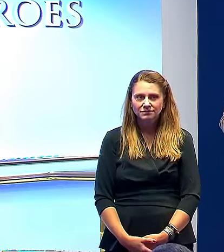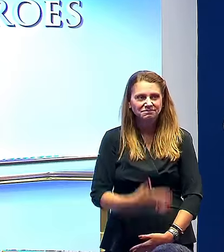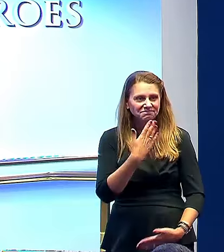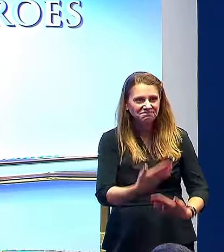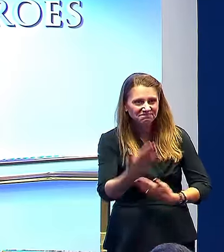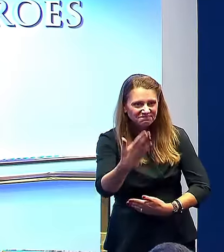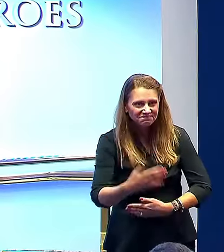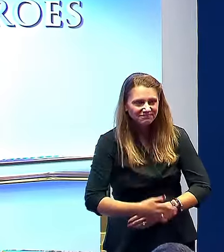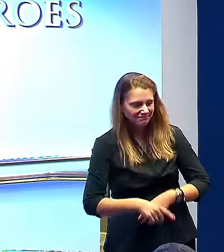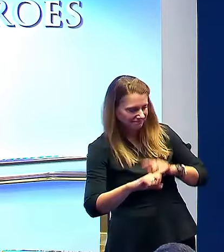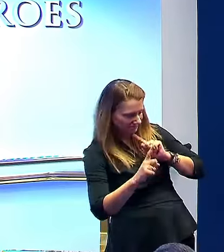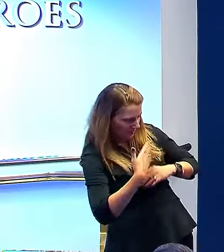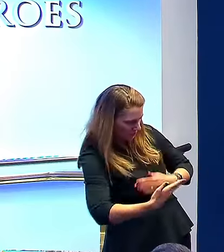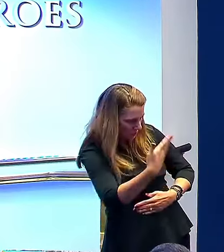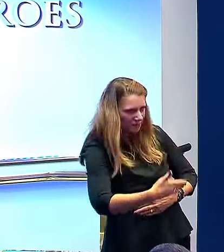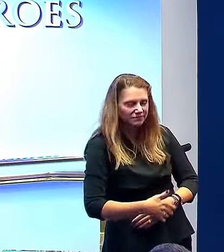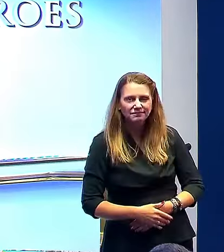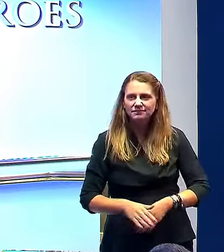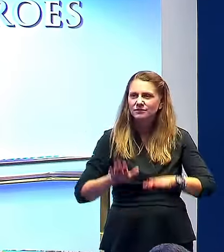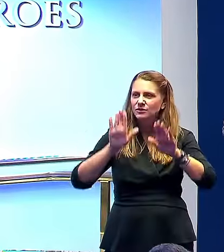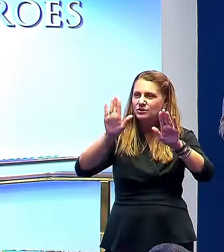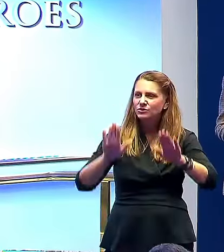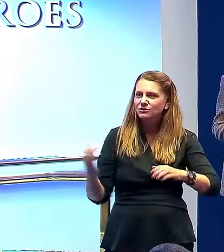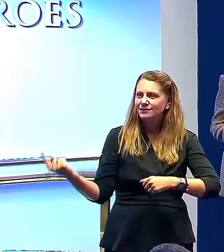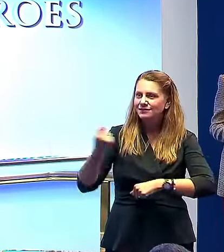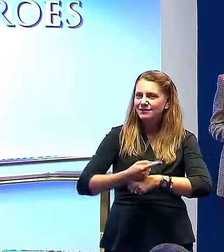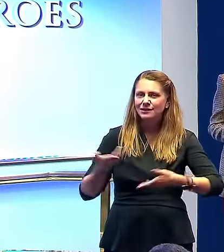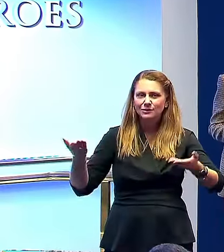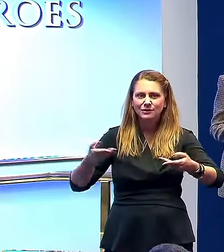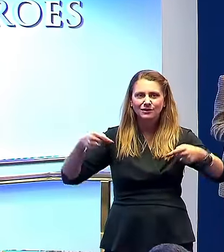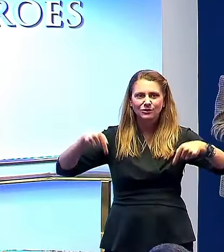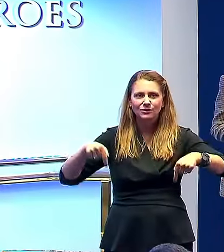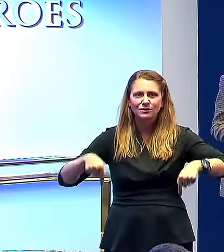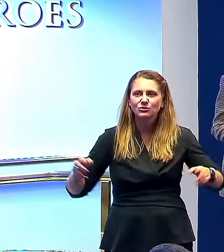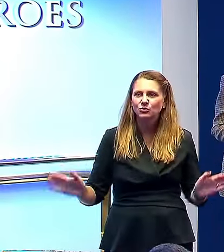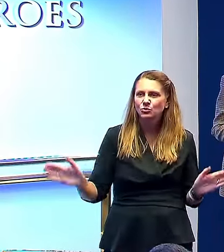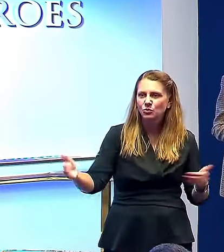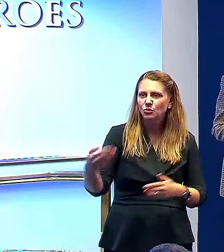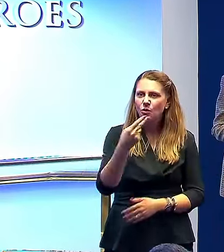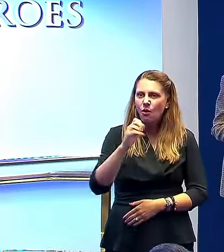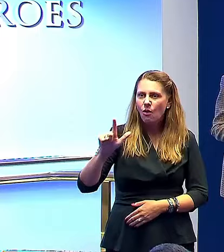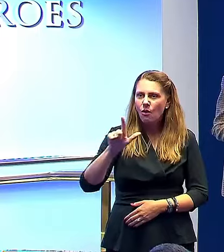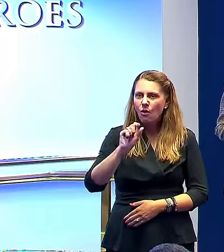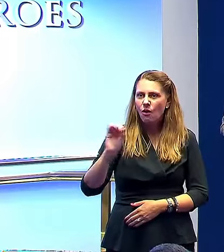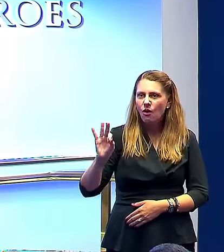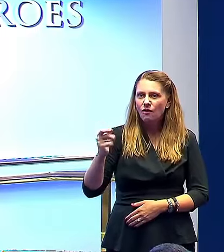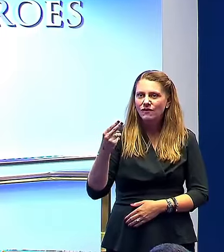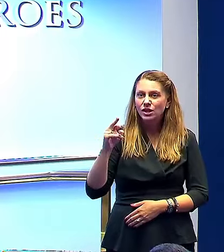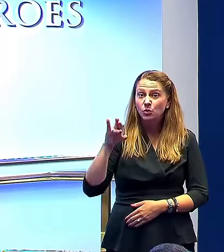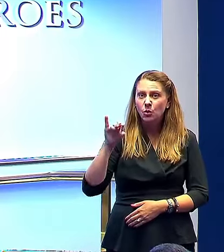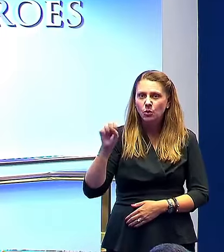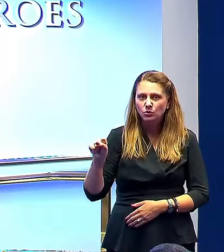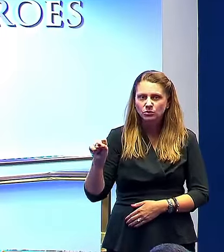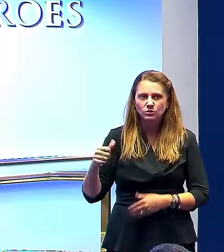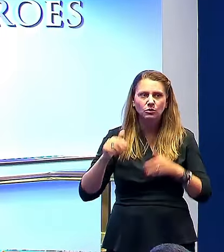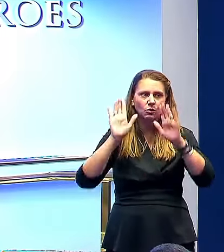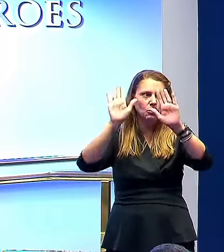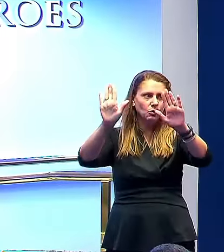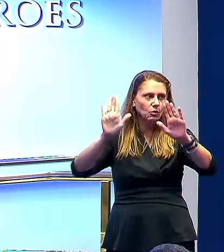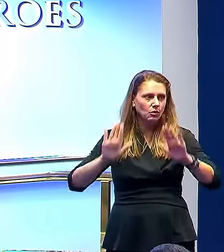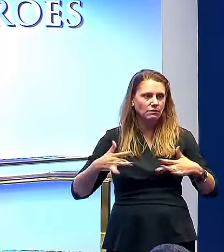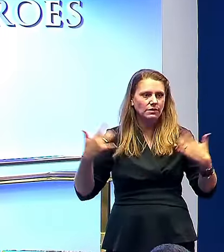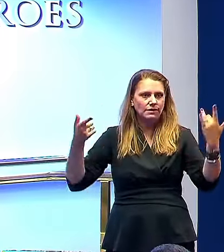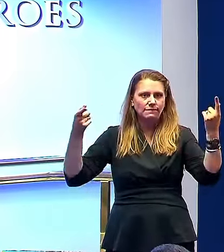Good morning. Morning. Great day to be in the Hall of Heroes, and a really great occasion to bring together phenomenal